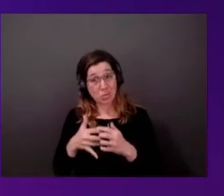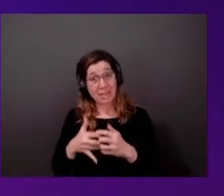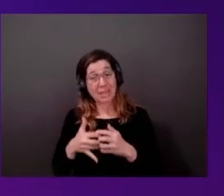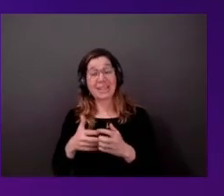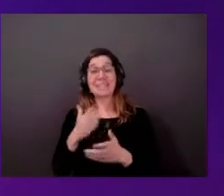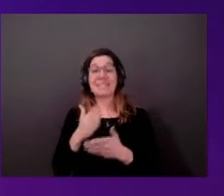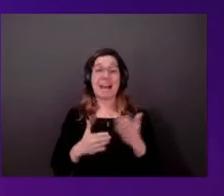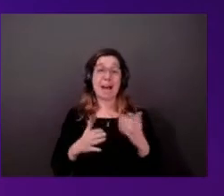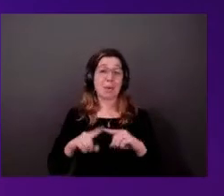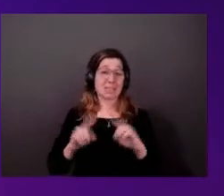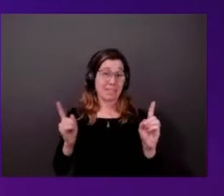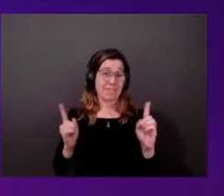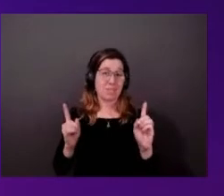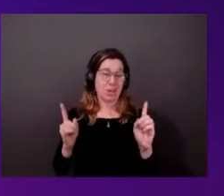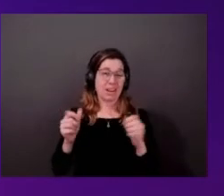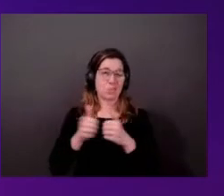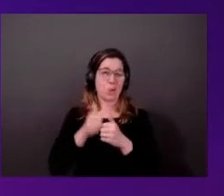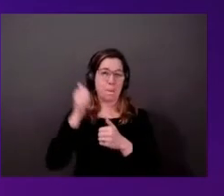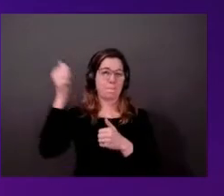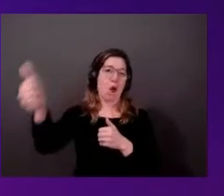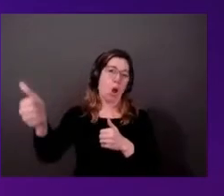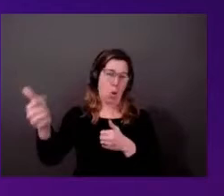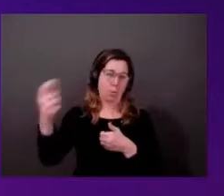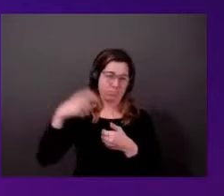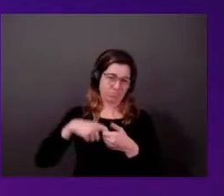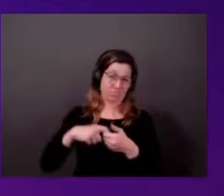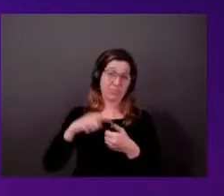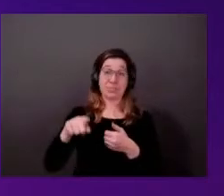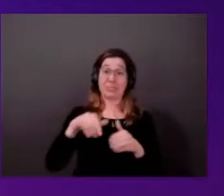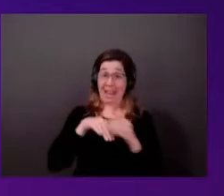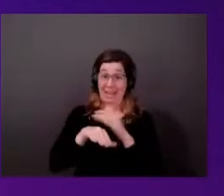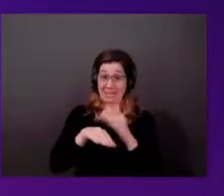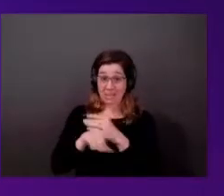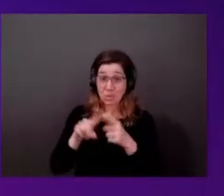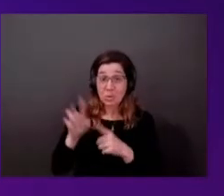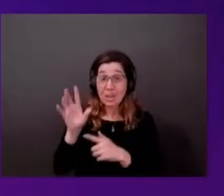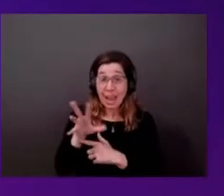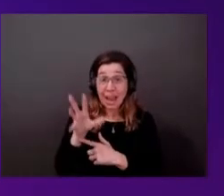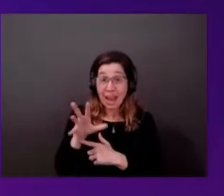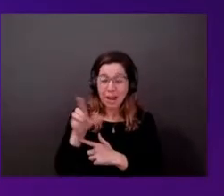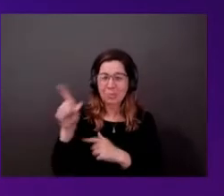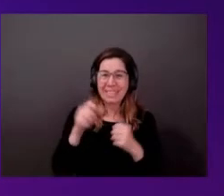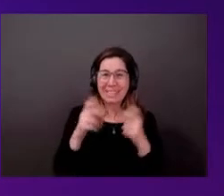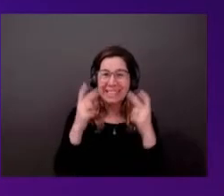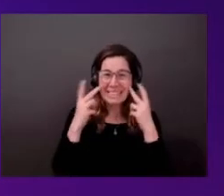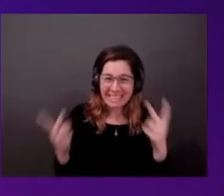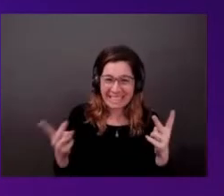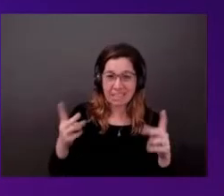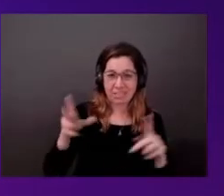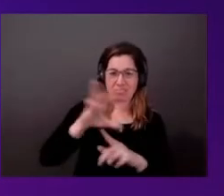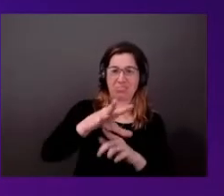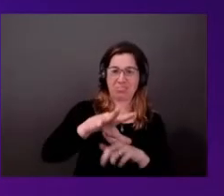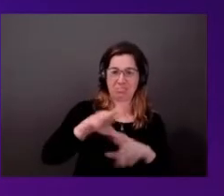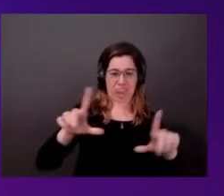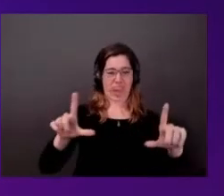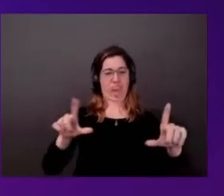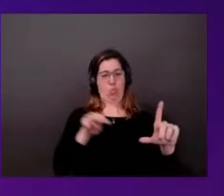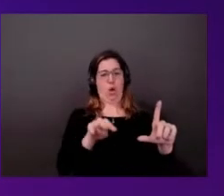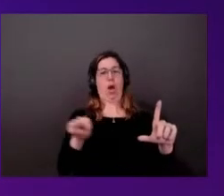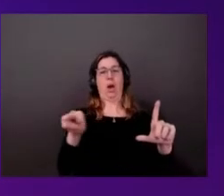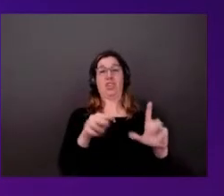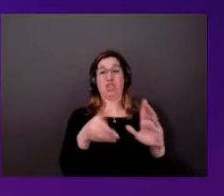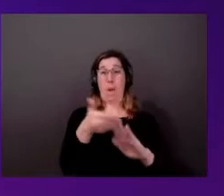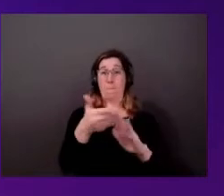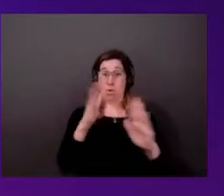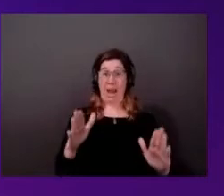remote in. And they get access to a camera so they can see what the operator sees and can control it. They get access